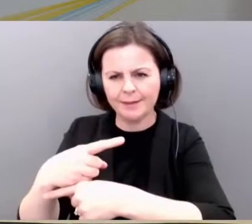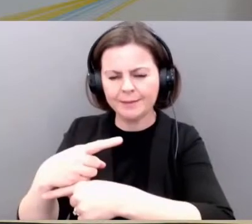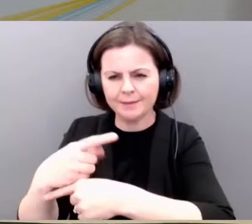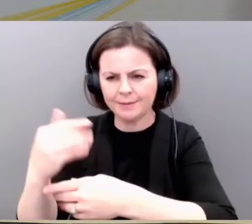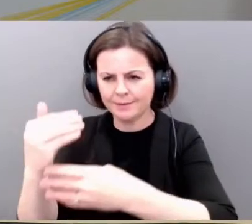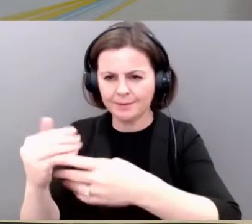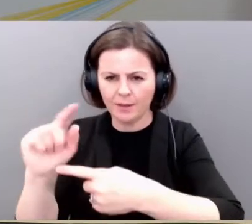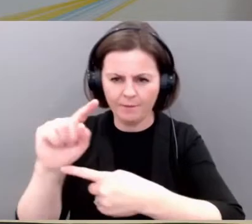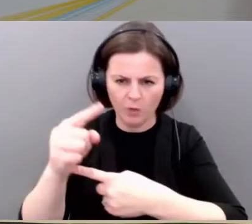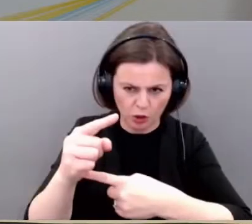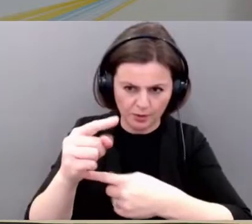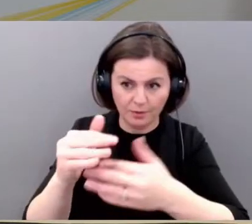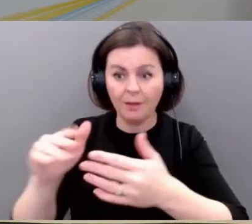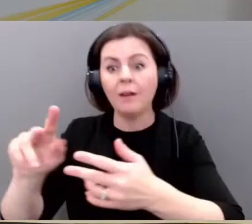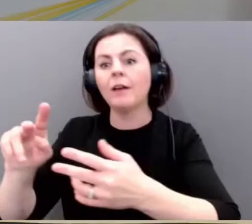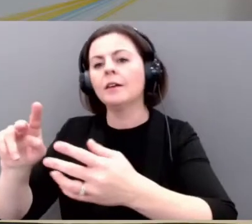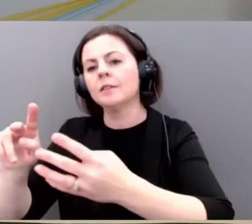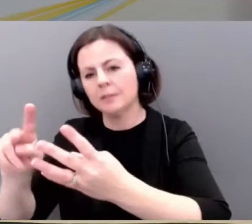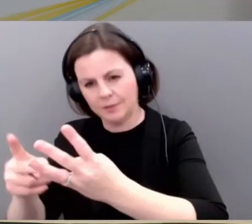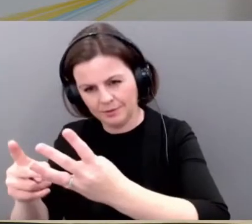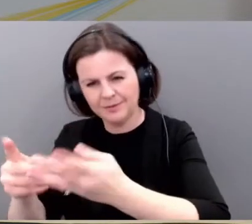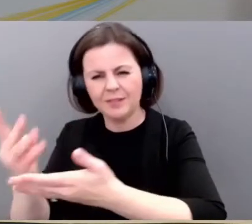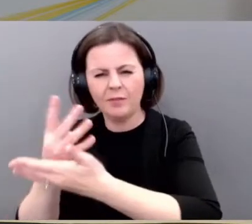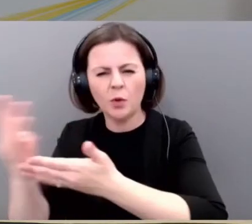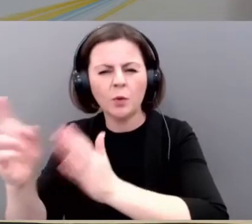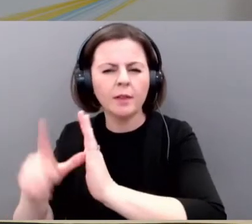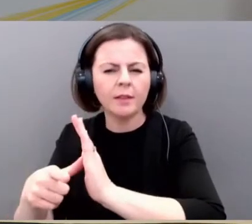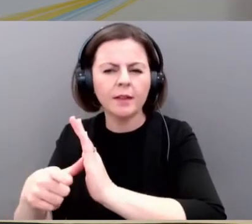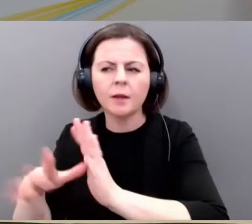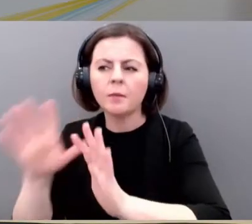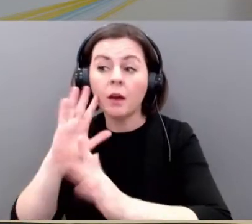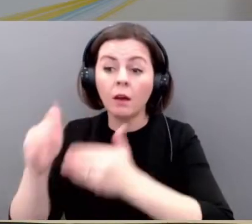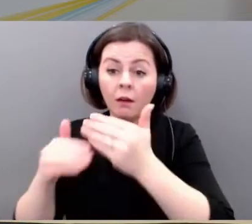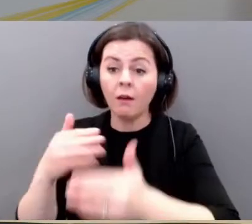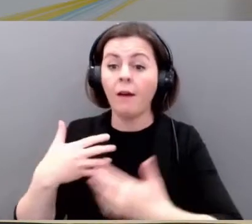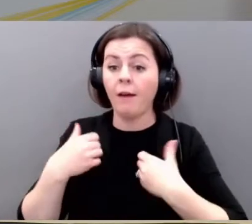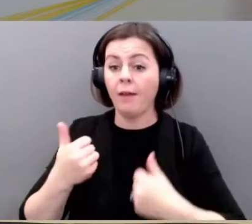that will be finalized as well when it goes through Health Canada.